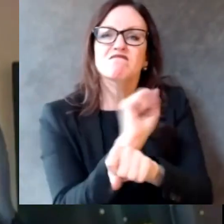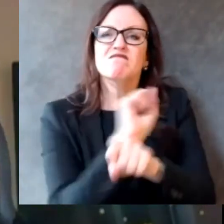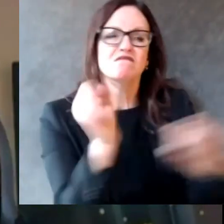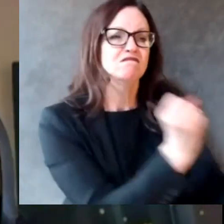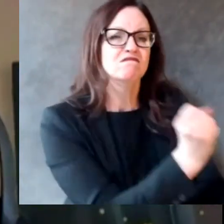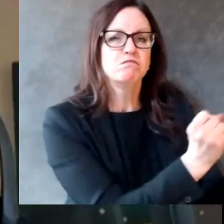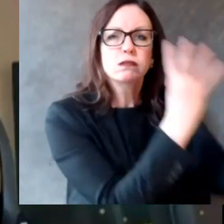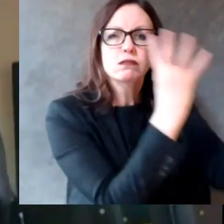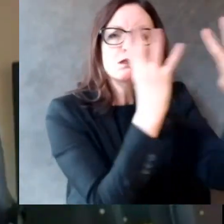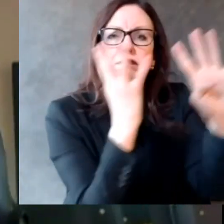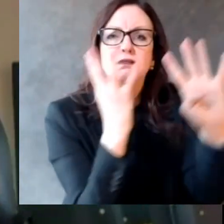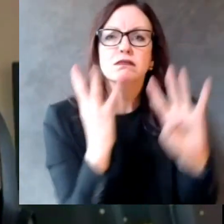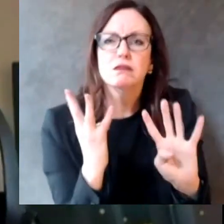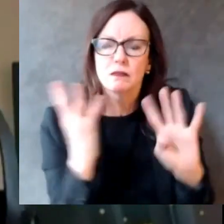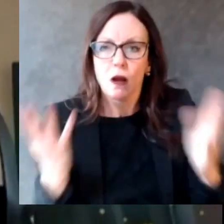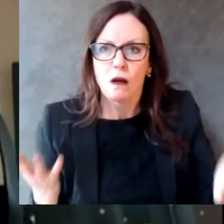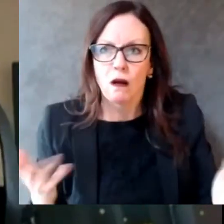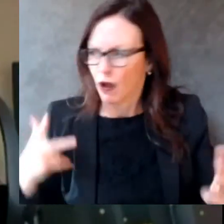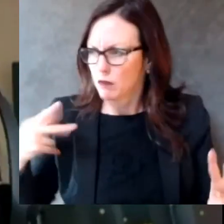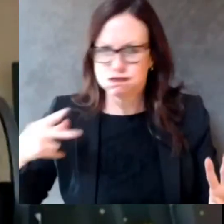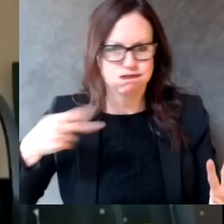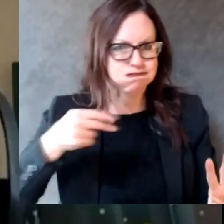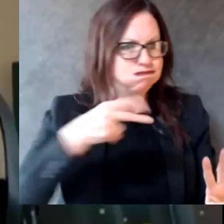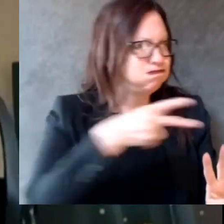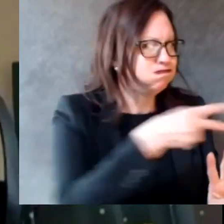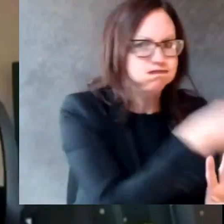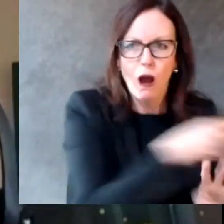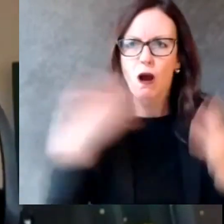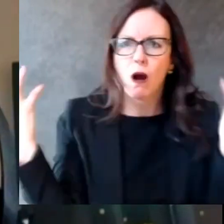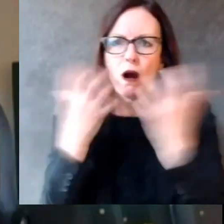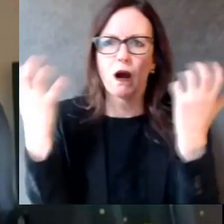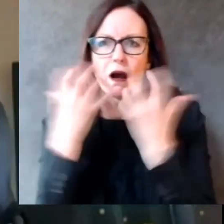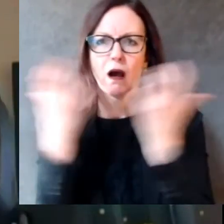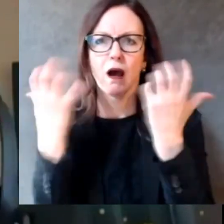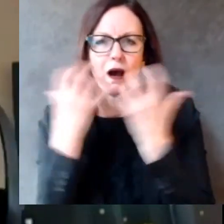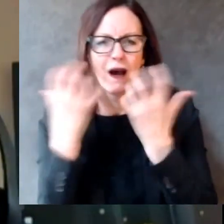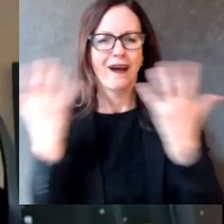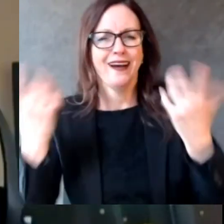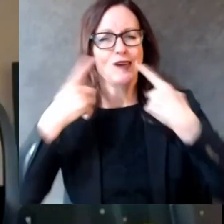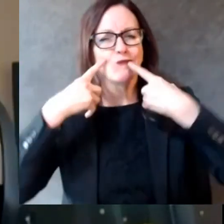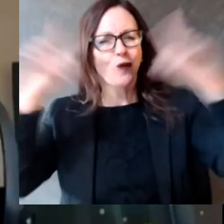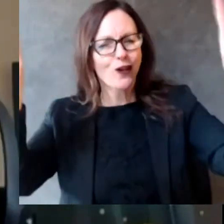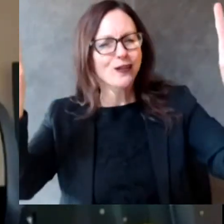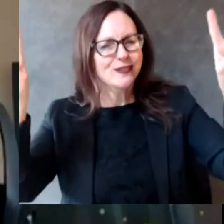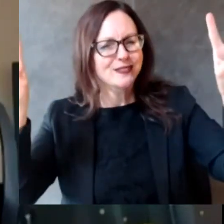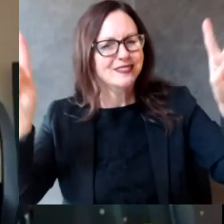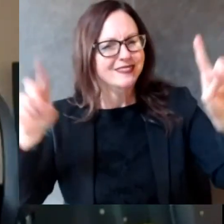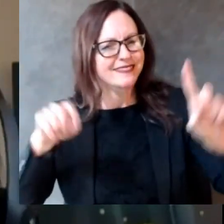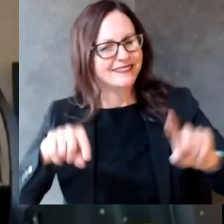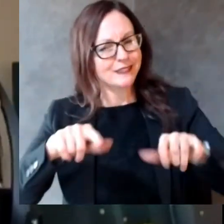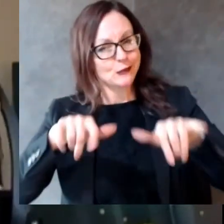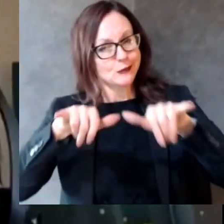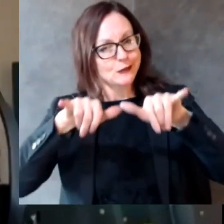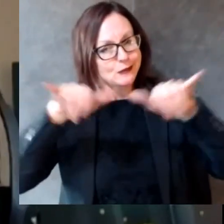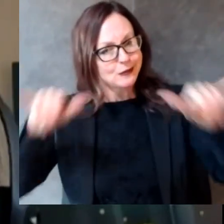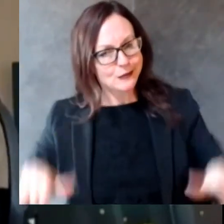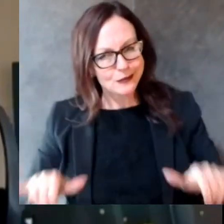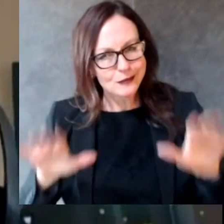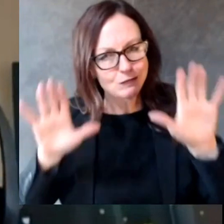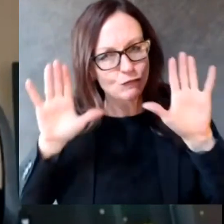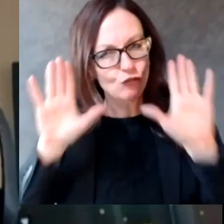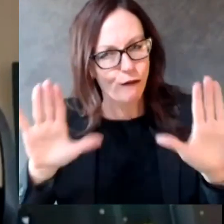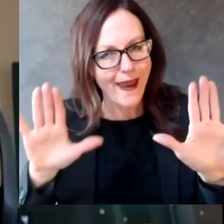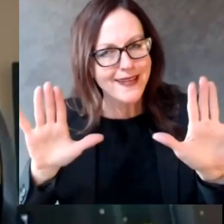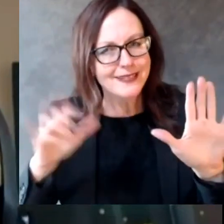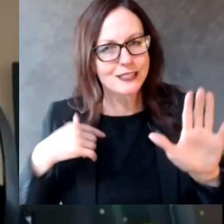over the last, or lost doses. I'm not going to call them wasted. They're just lost because of the storage